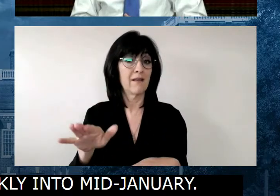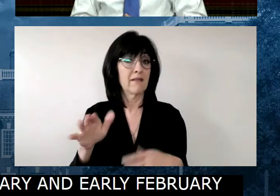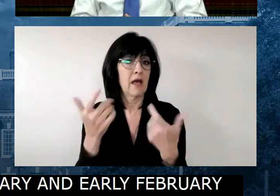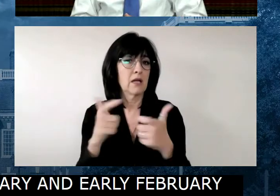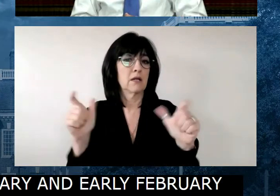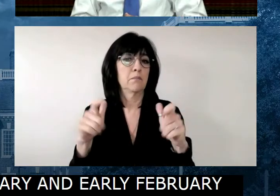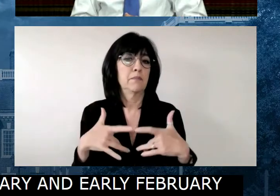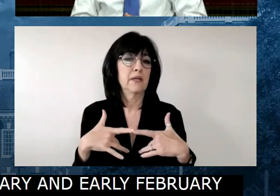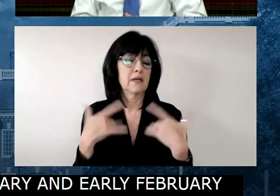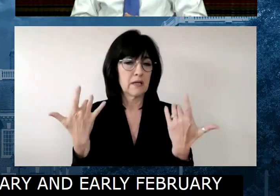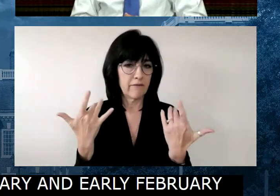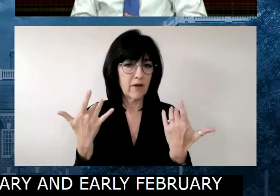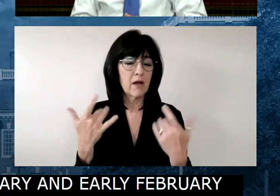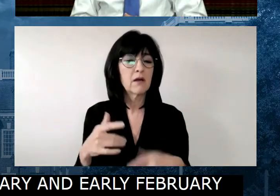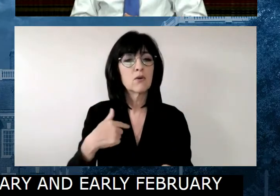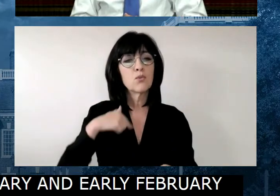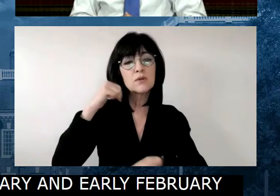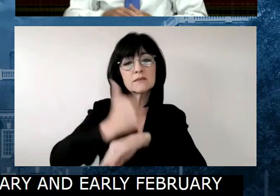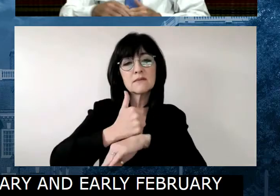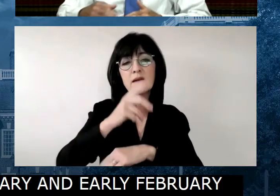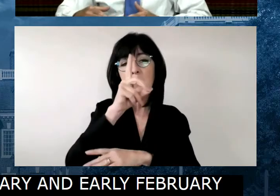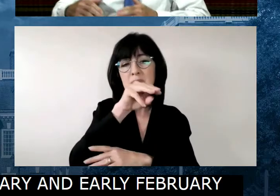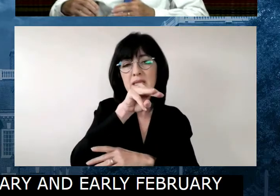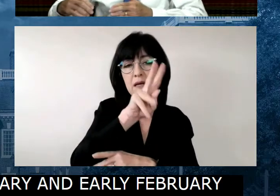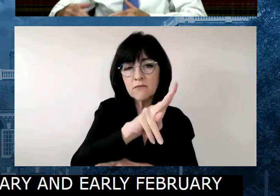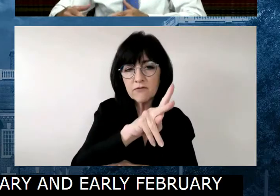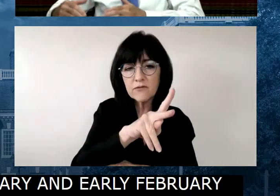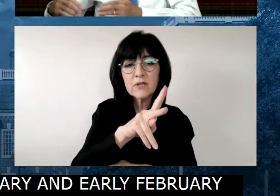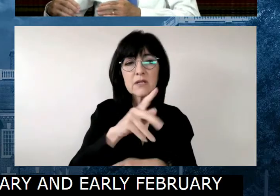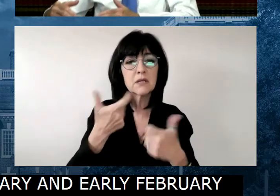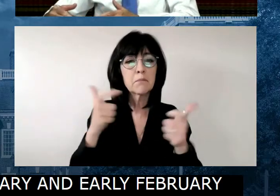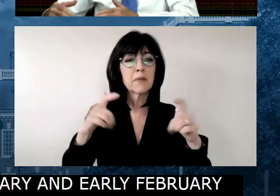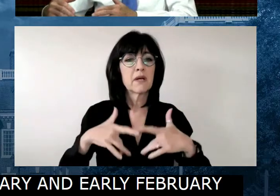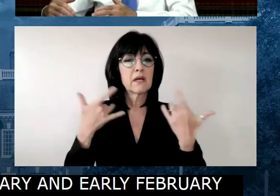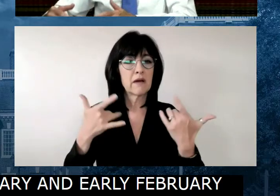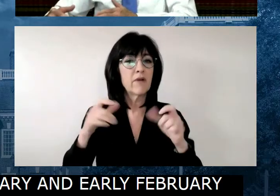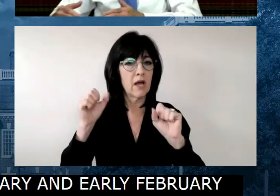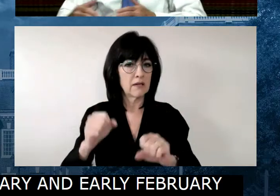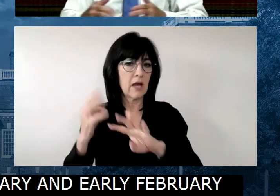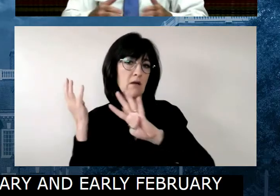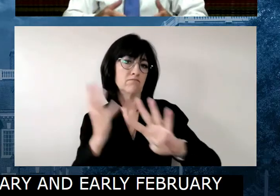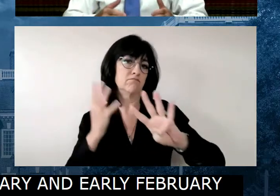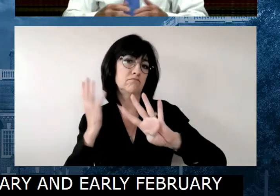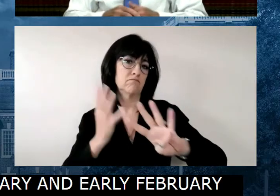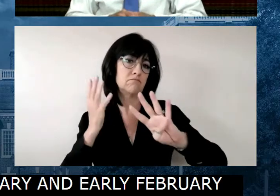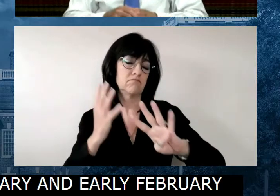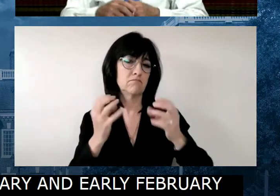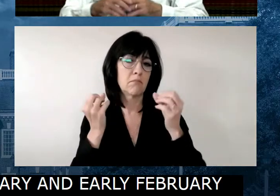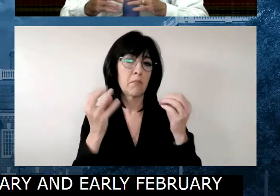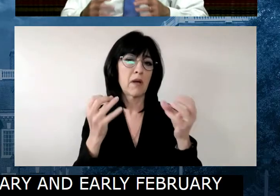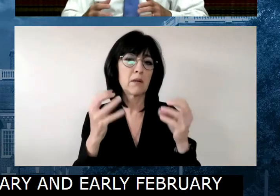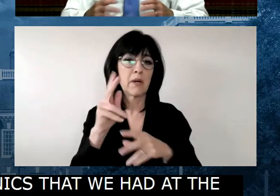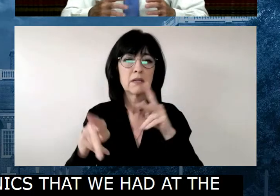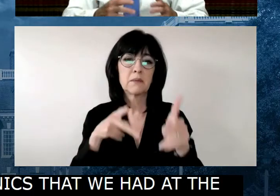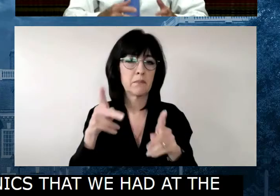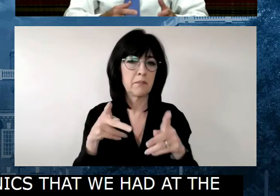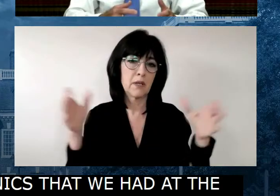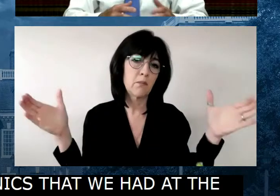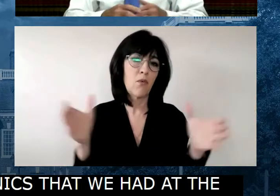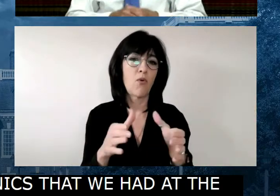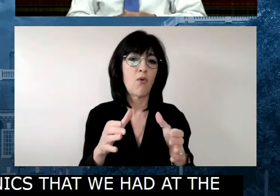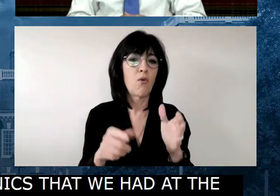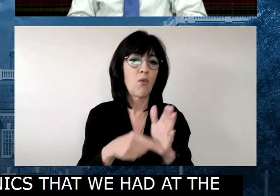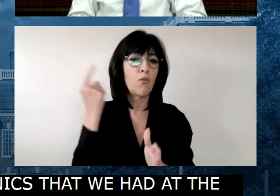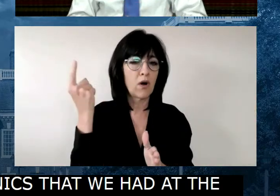the motor vehicles. And then we continued as we got more supply. We had demand at